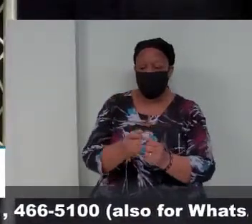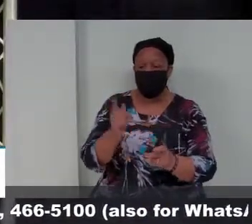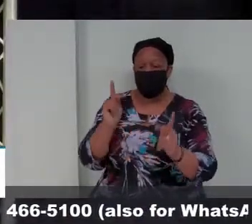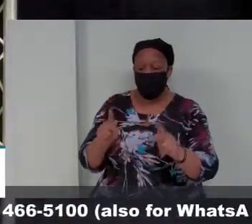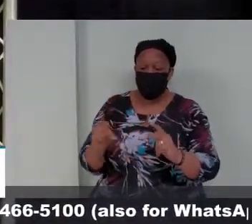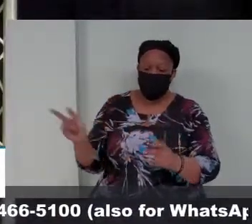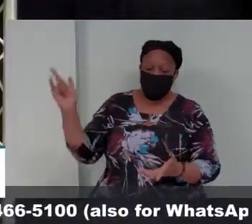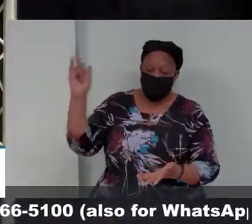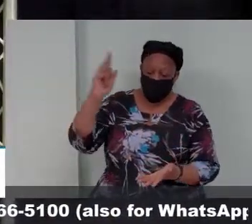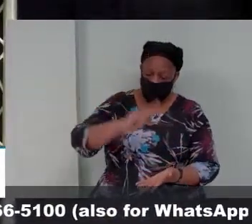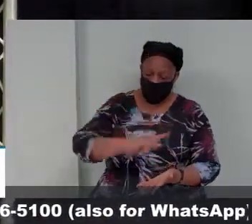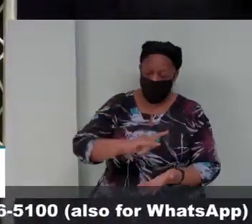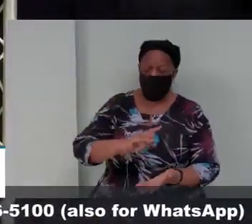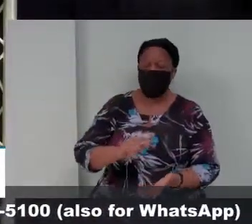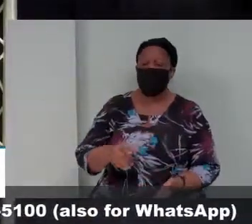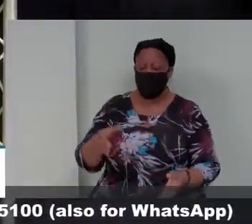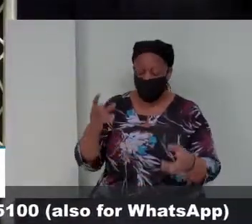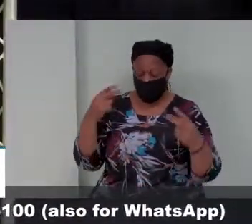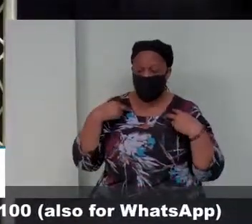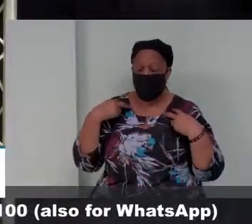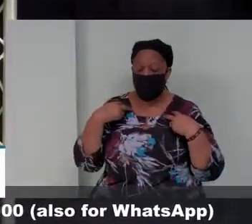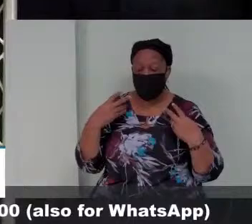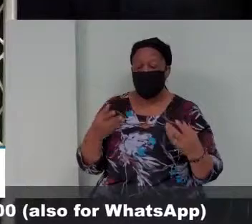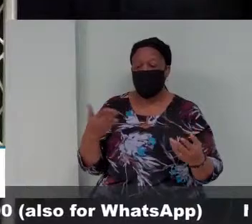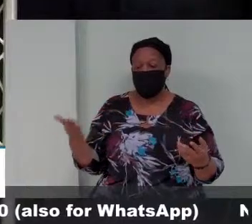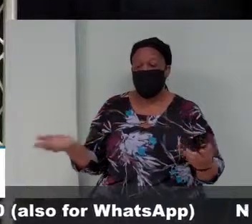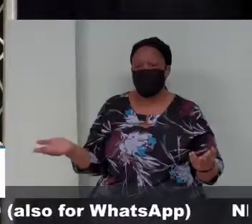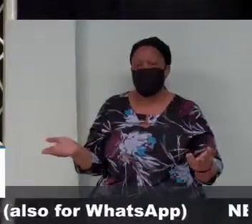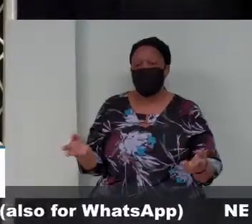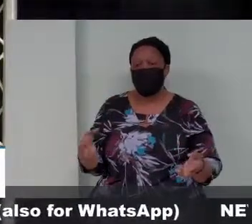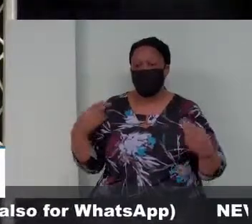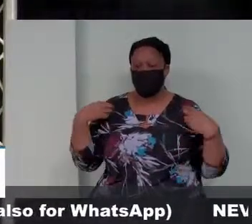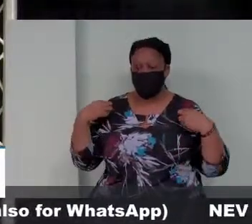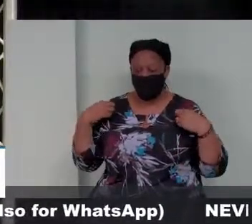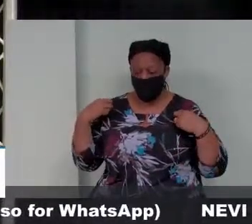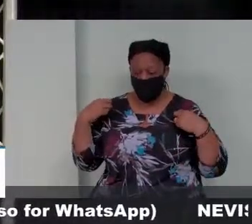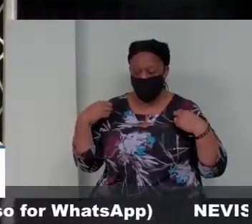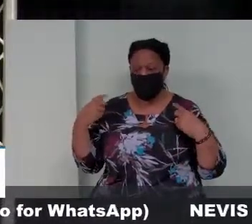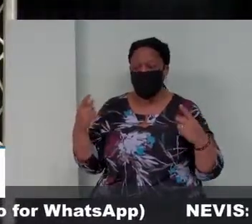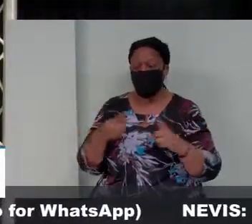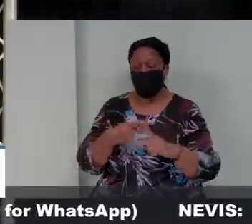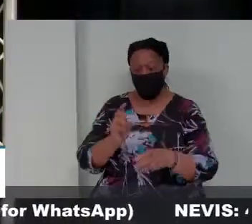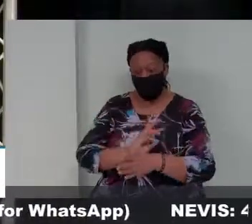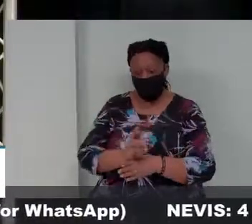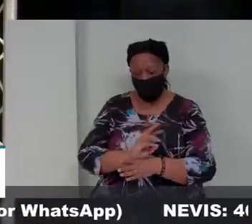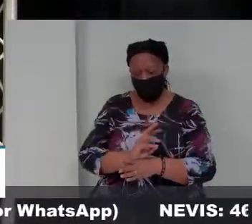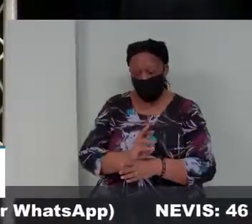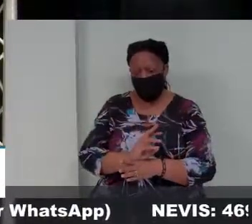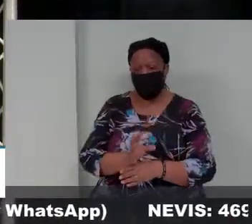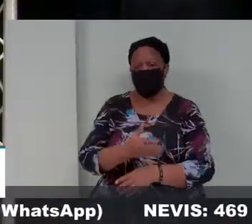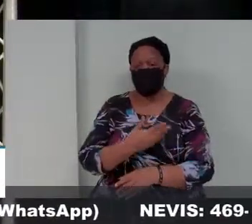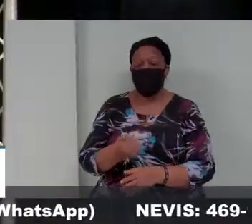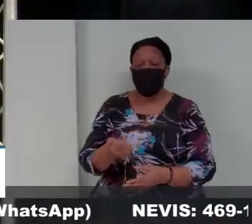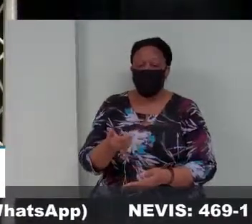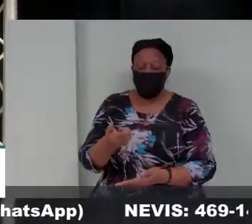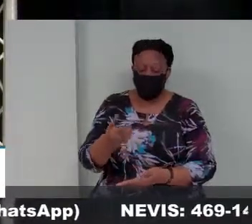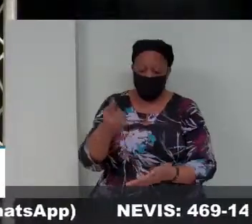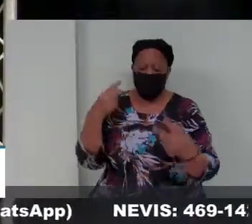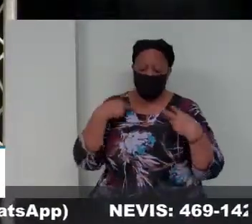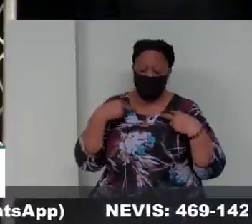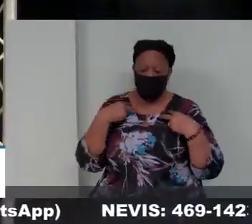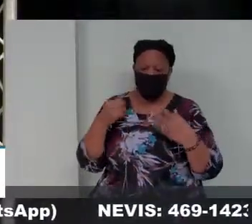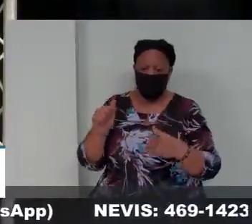are quite prepared in terms of protocols and appropriate PPE. And so even at our airport,